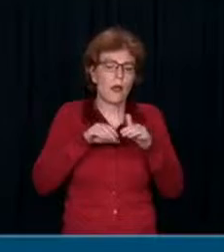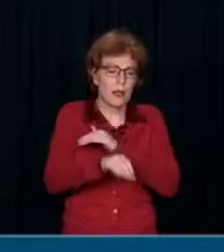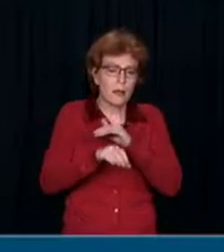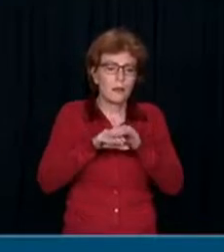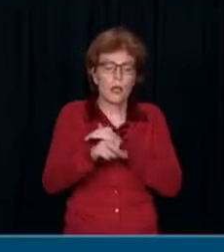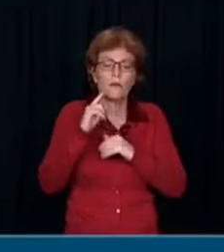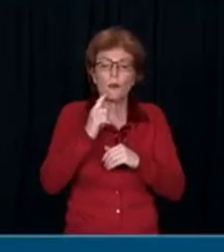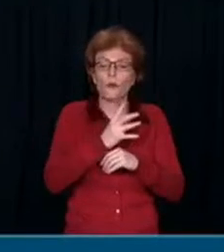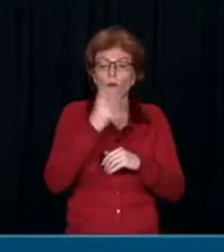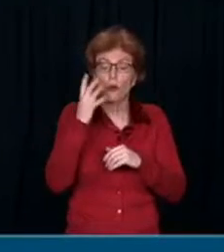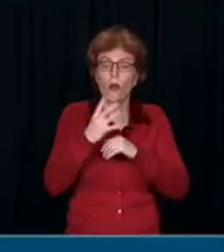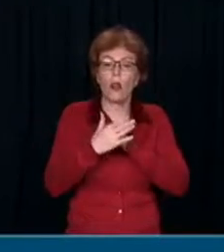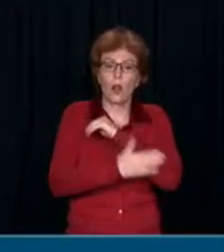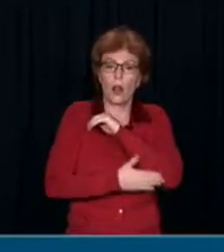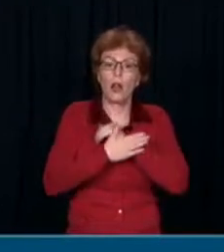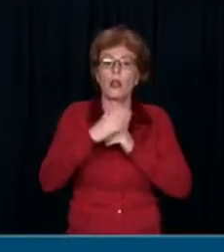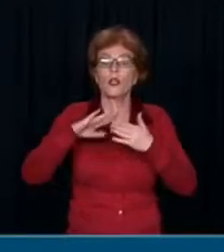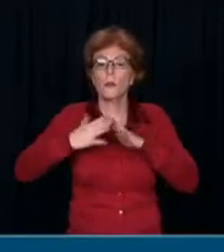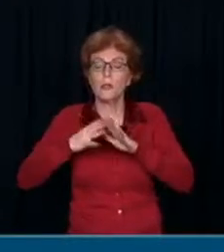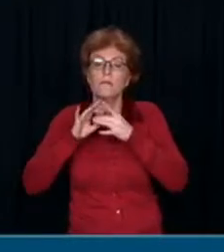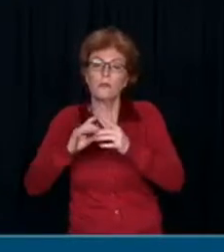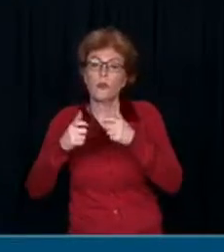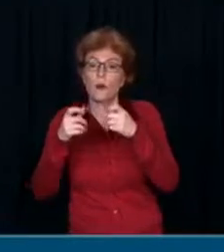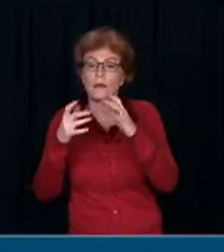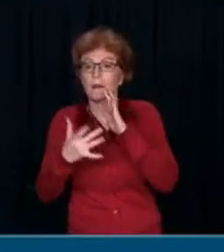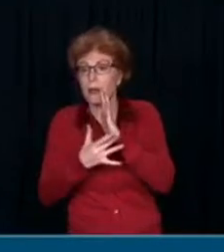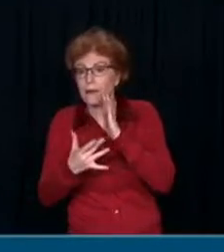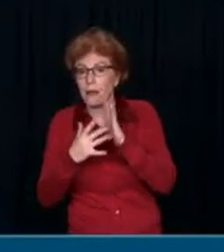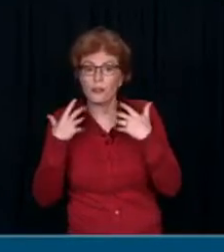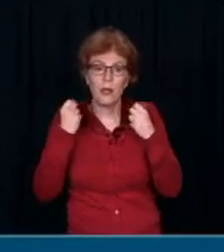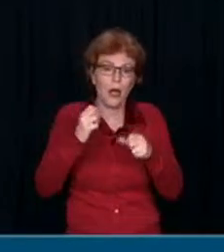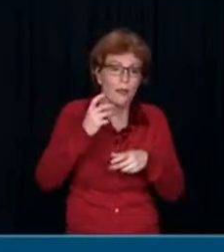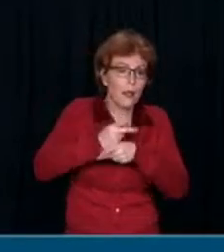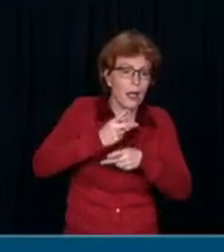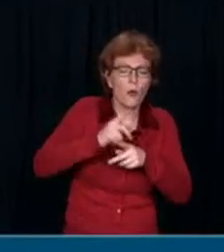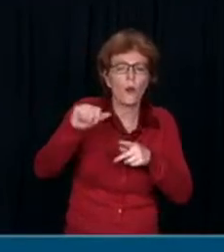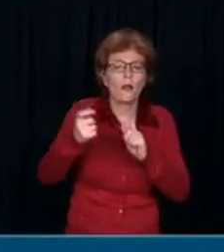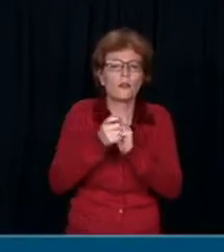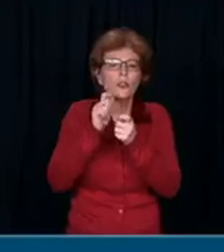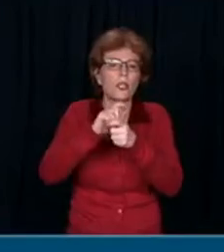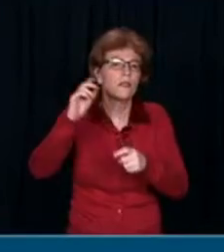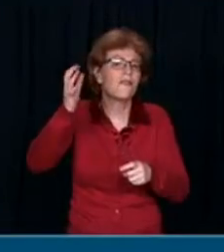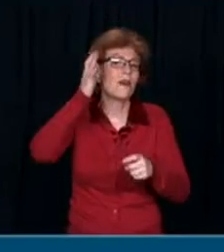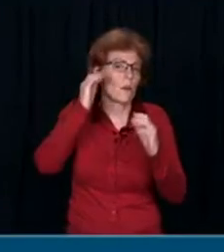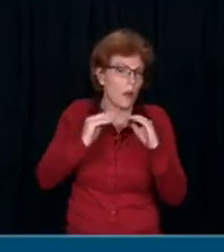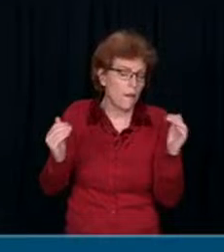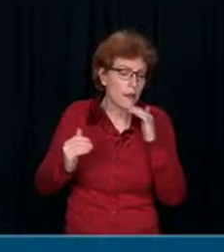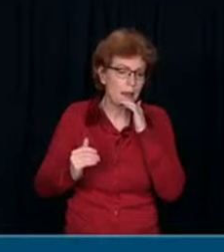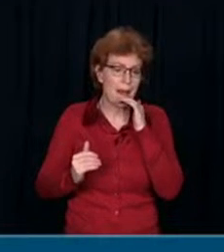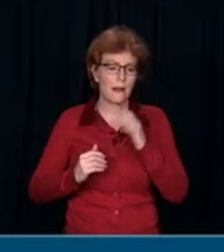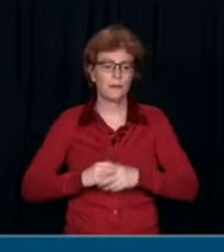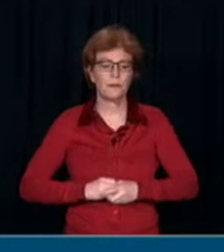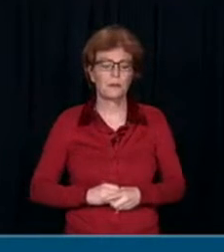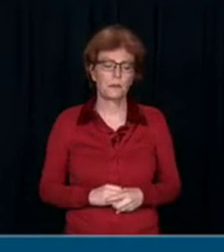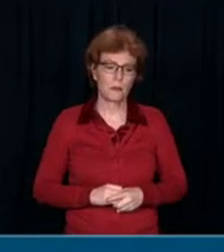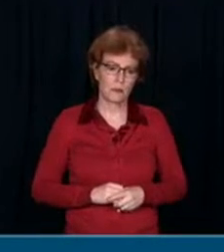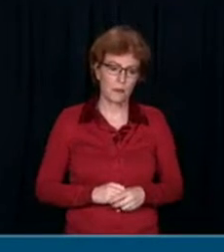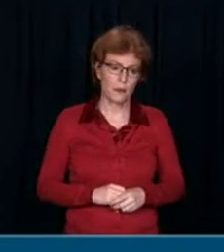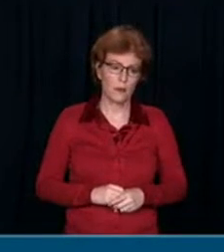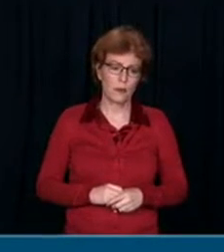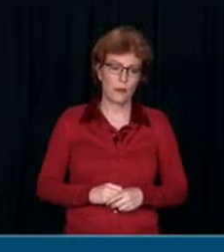access for rural communities to technology, to healthcare? What else can be changed on a federal level? Well, there is